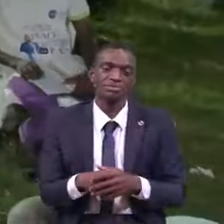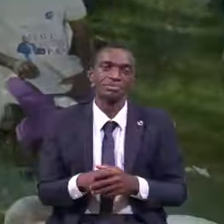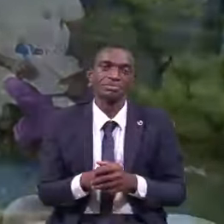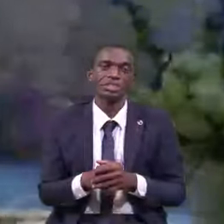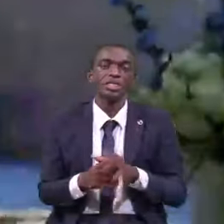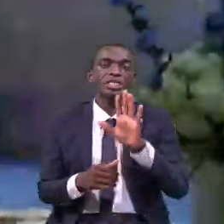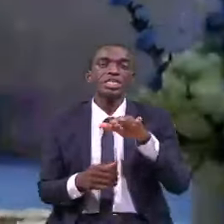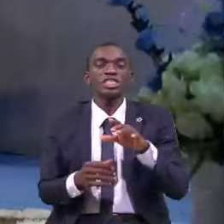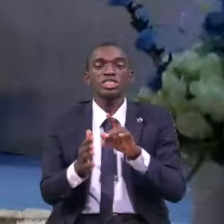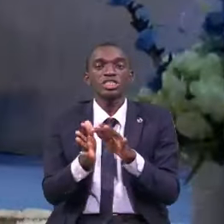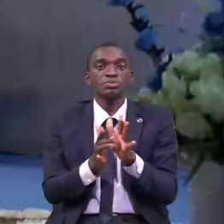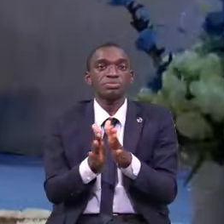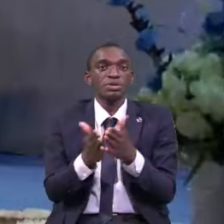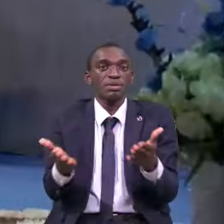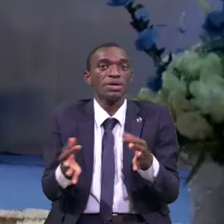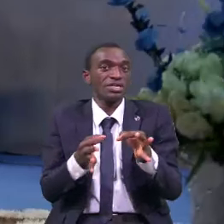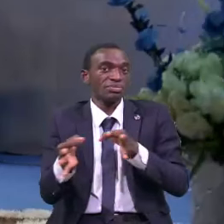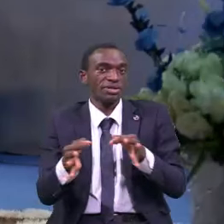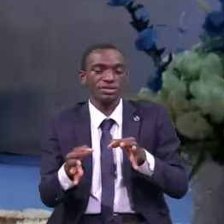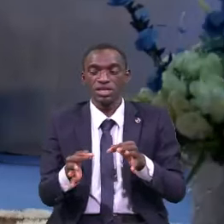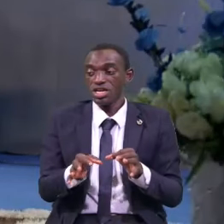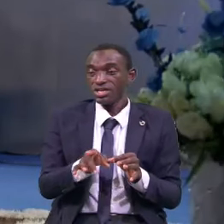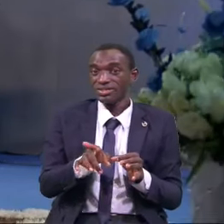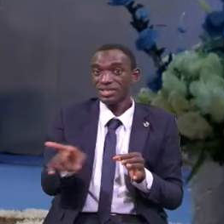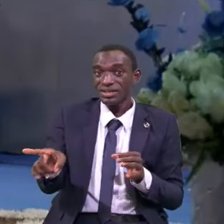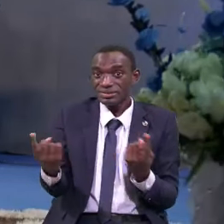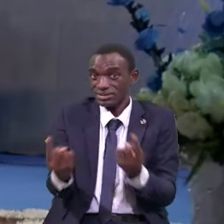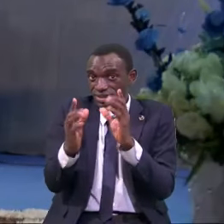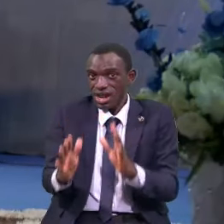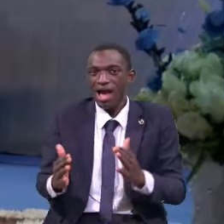It says, having their understanding darkened,